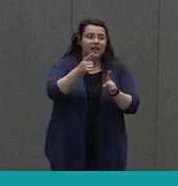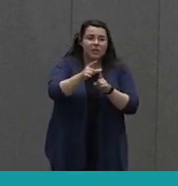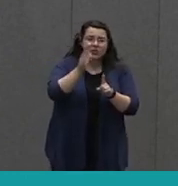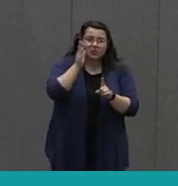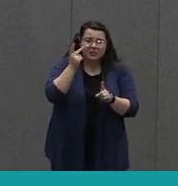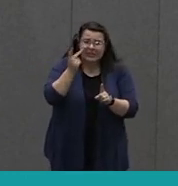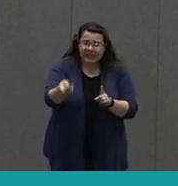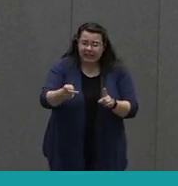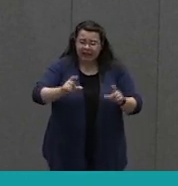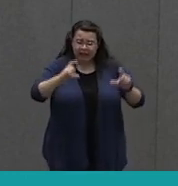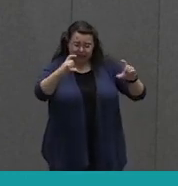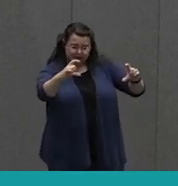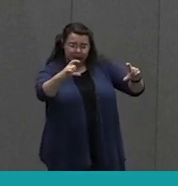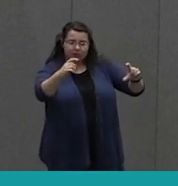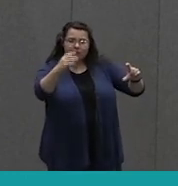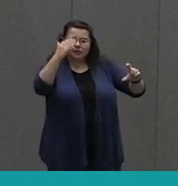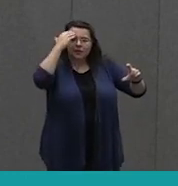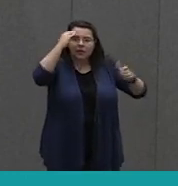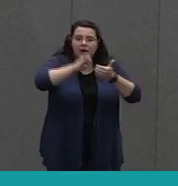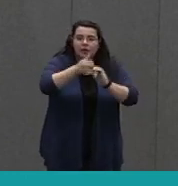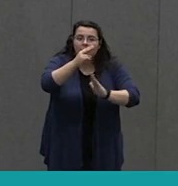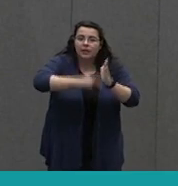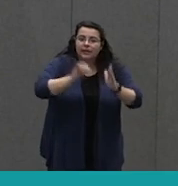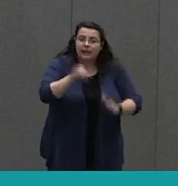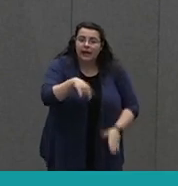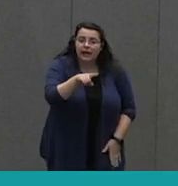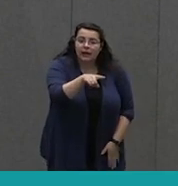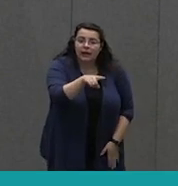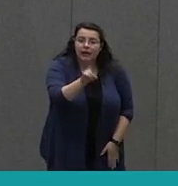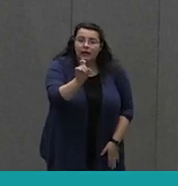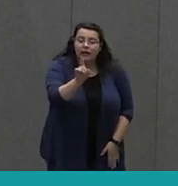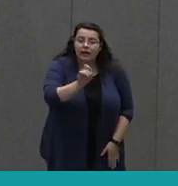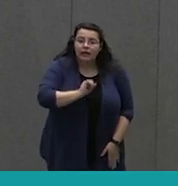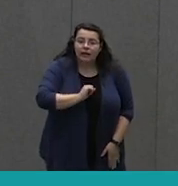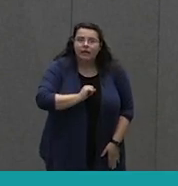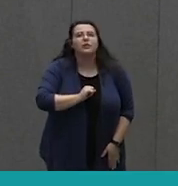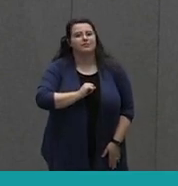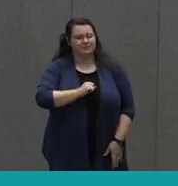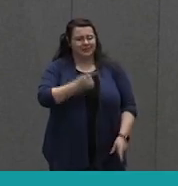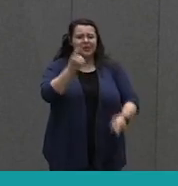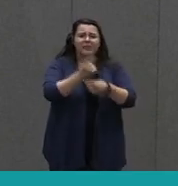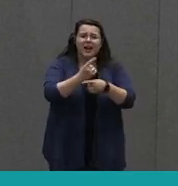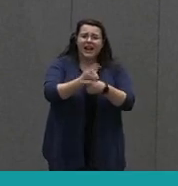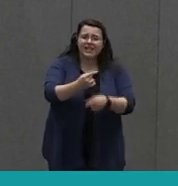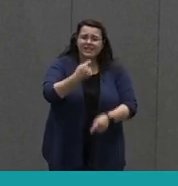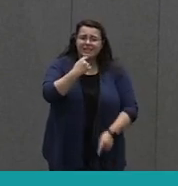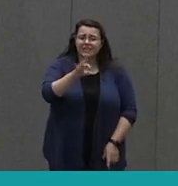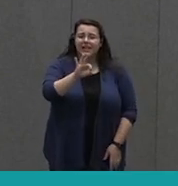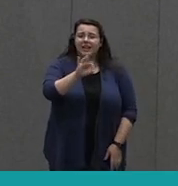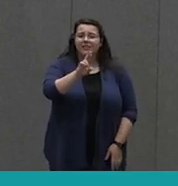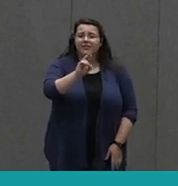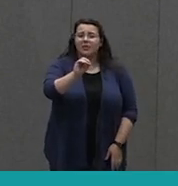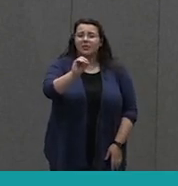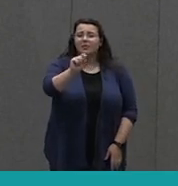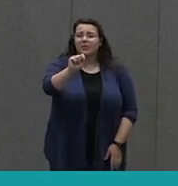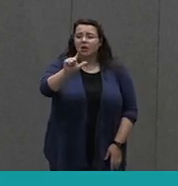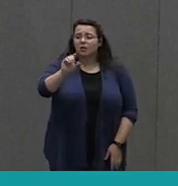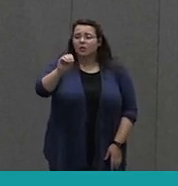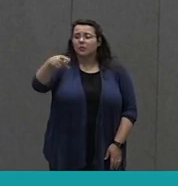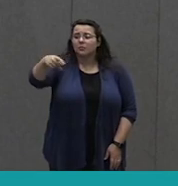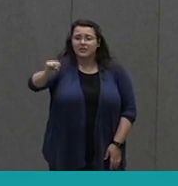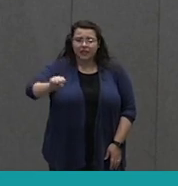I'm just going to keep going. We're reading, we're doing math, we're doing letters and sounds, we're doing